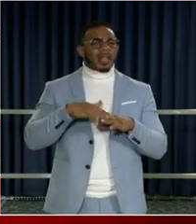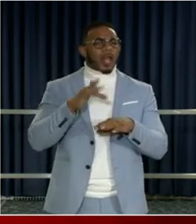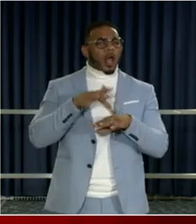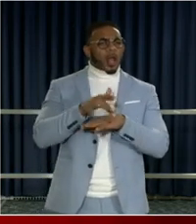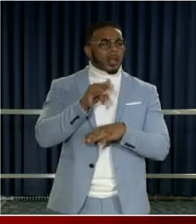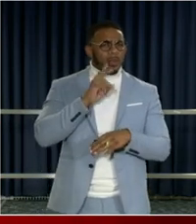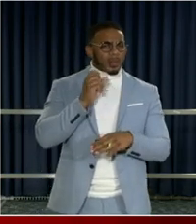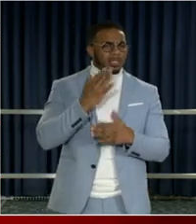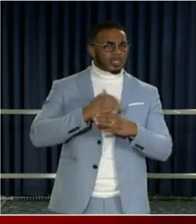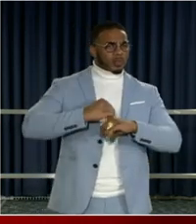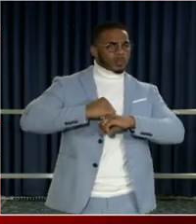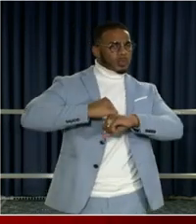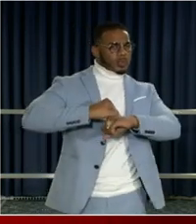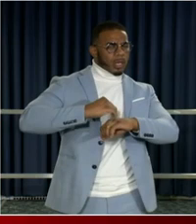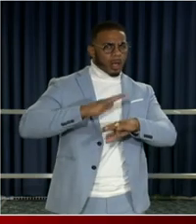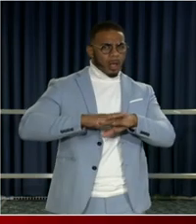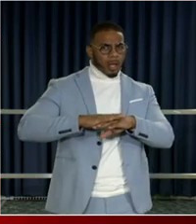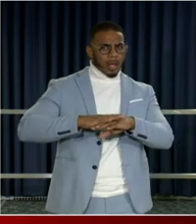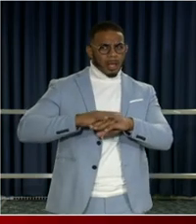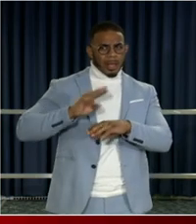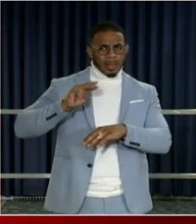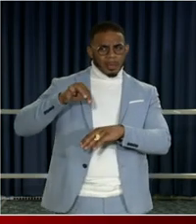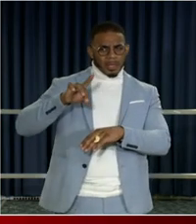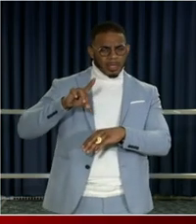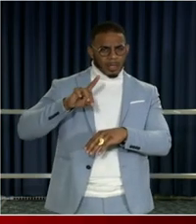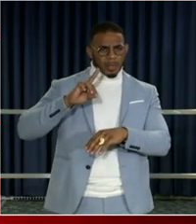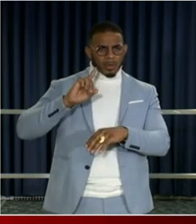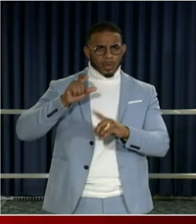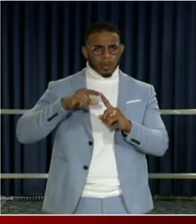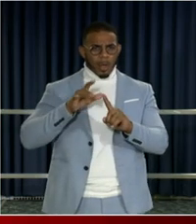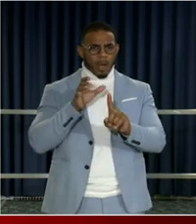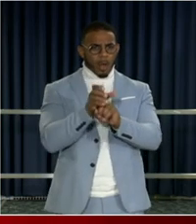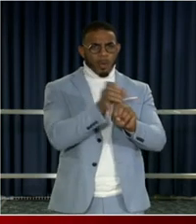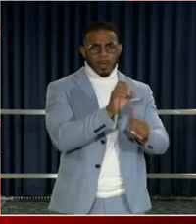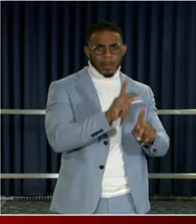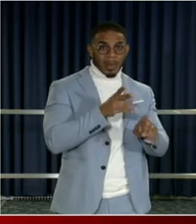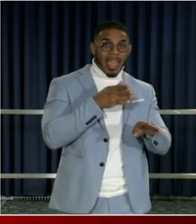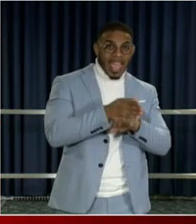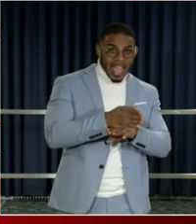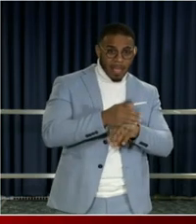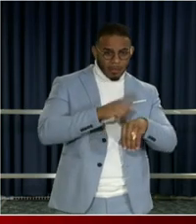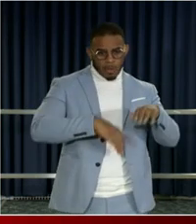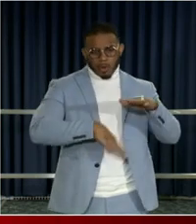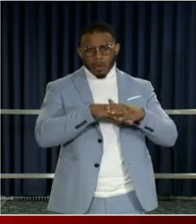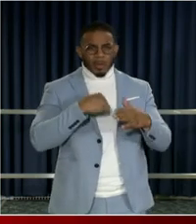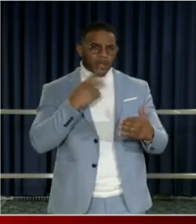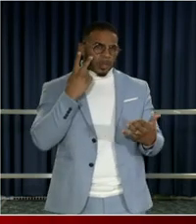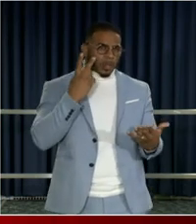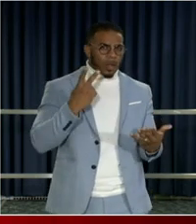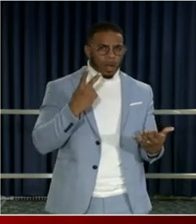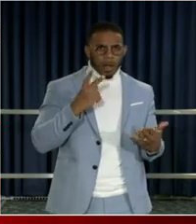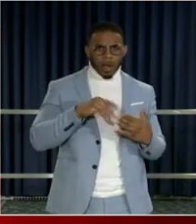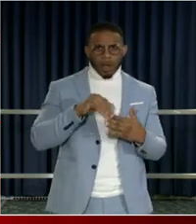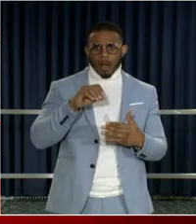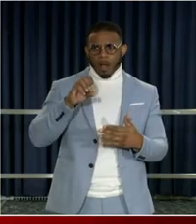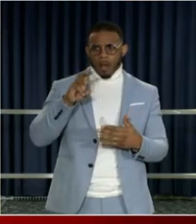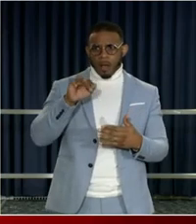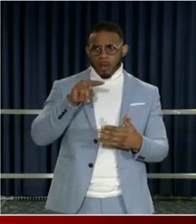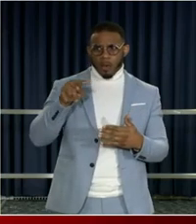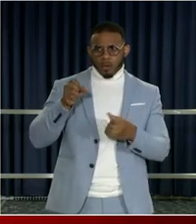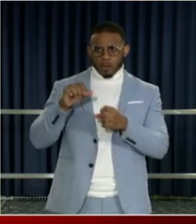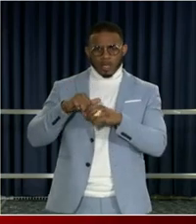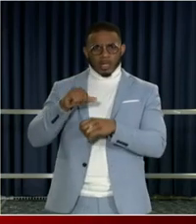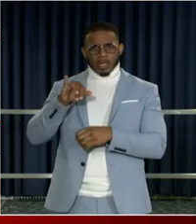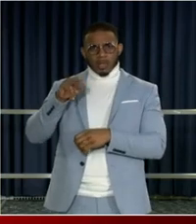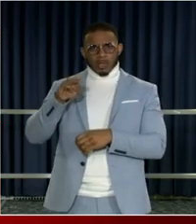early on there was some restraint on behalf of MPD when it comes to arresting people after the curfew. We saw on Swan Street in